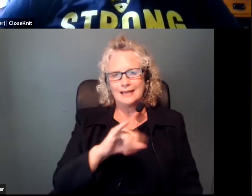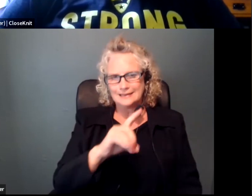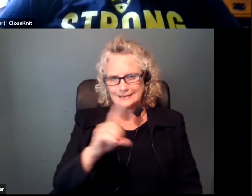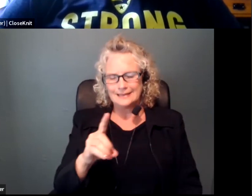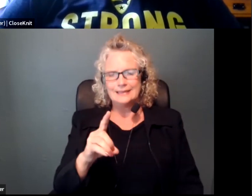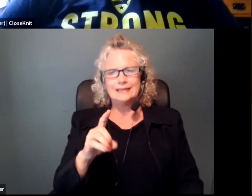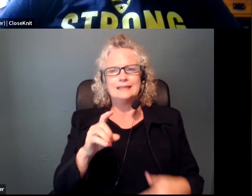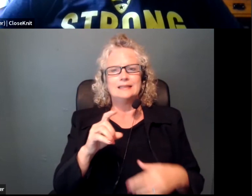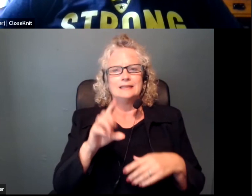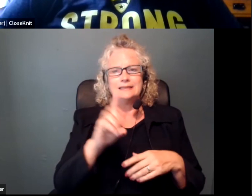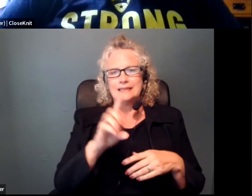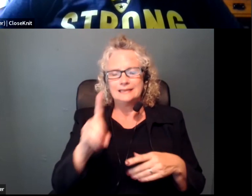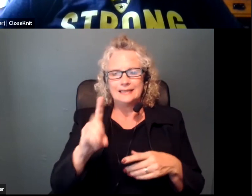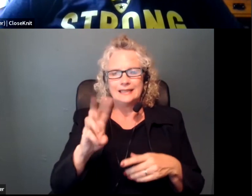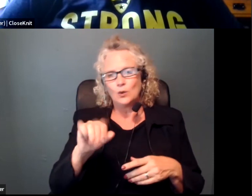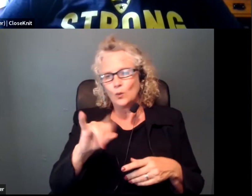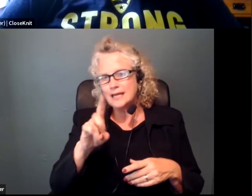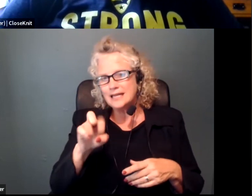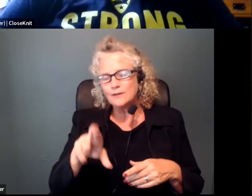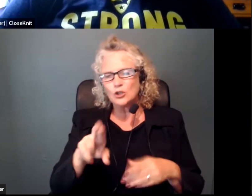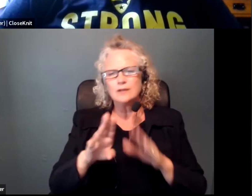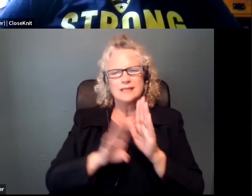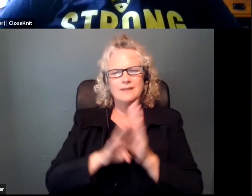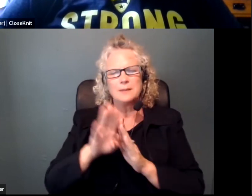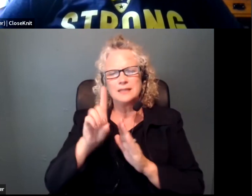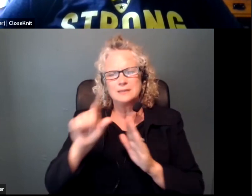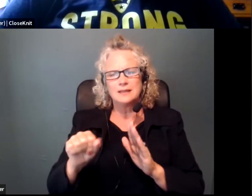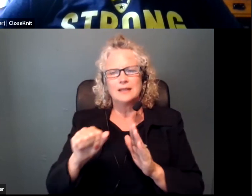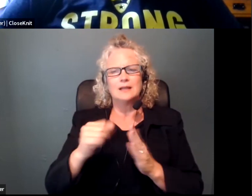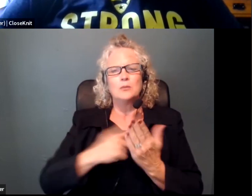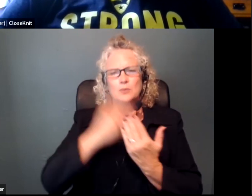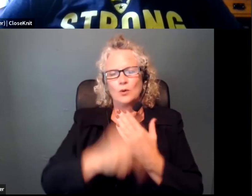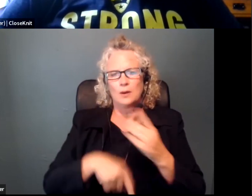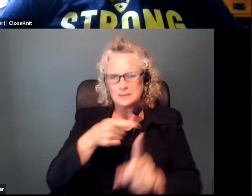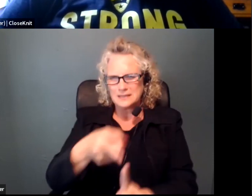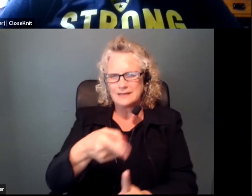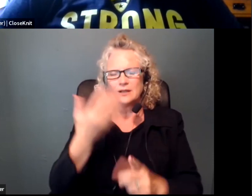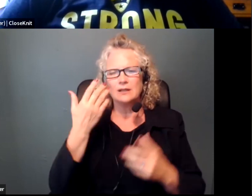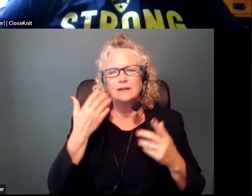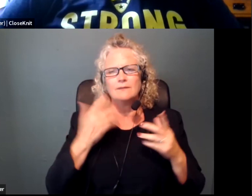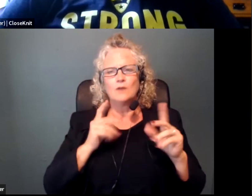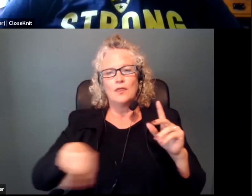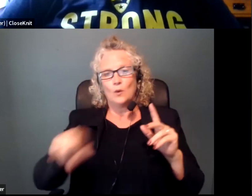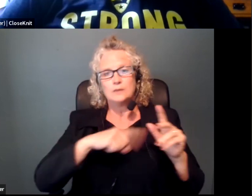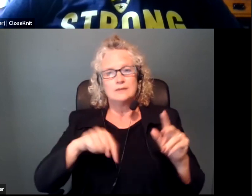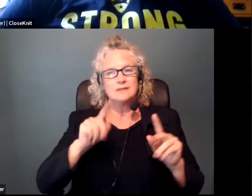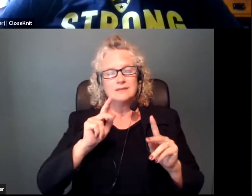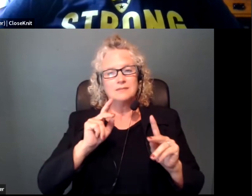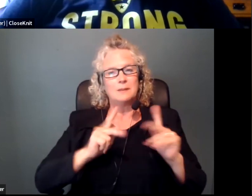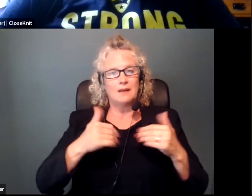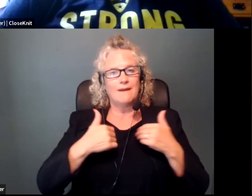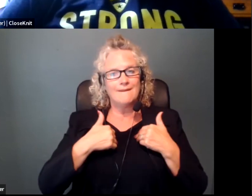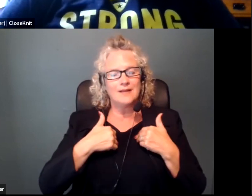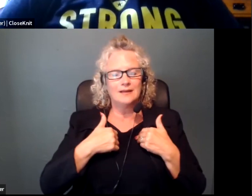about the DD waiver, developmental disability waiver, and programs specific to folks who have those types of disabilities, but there is a